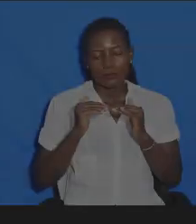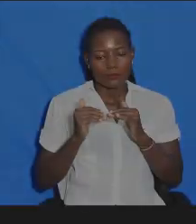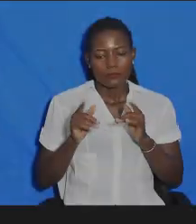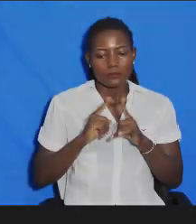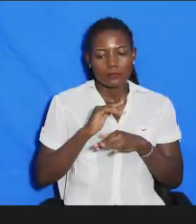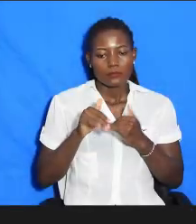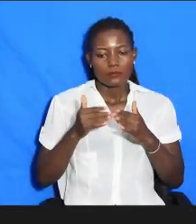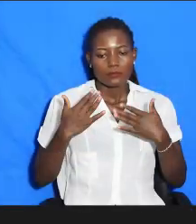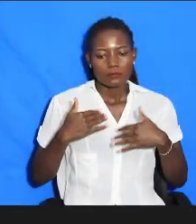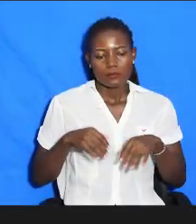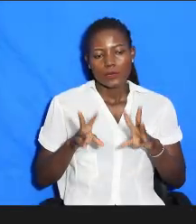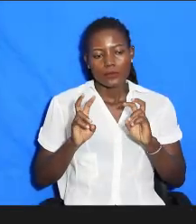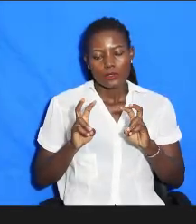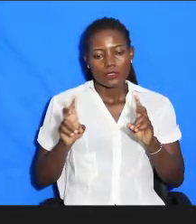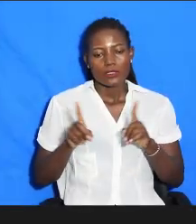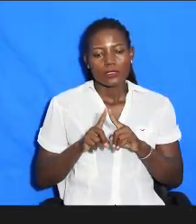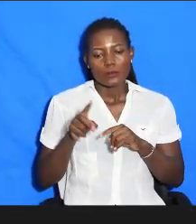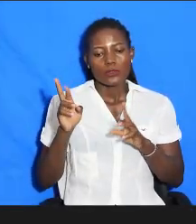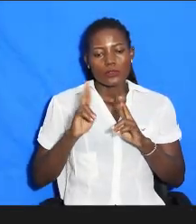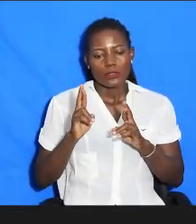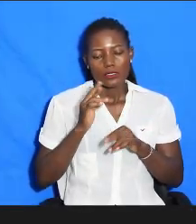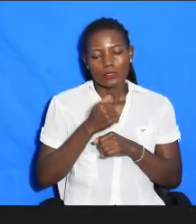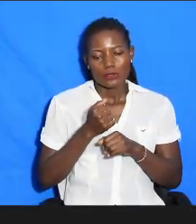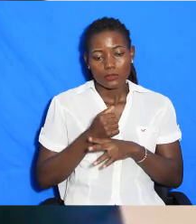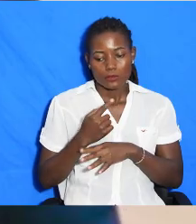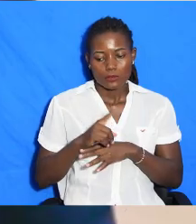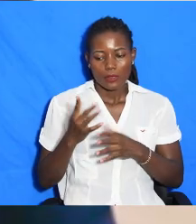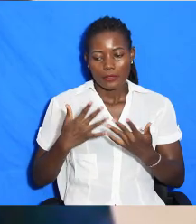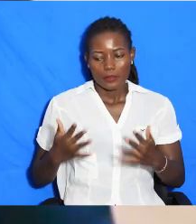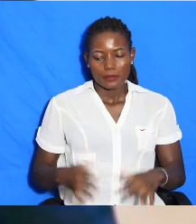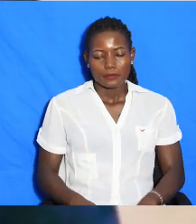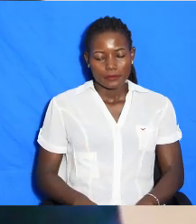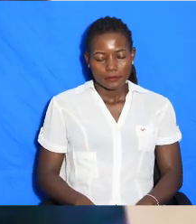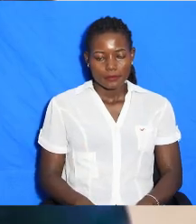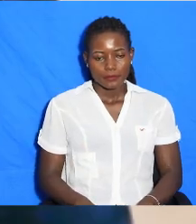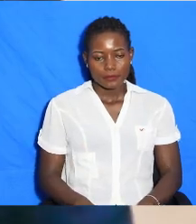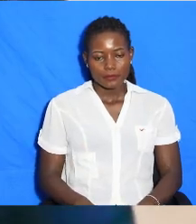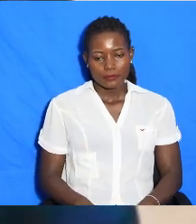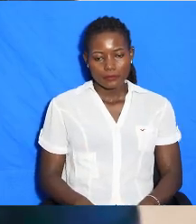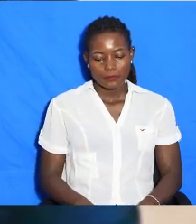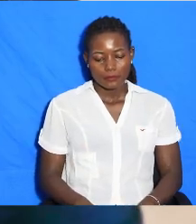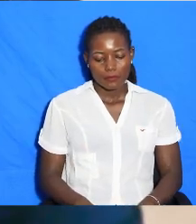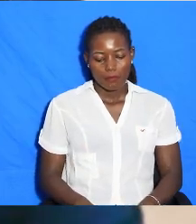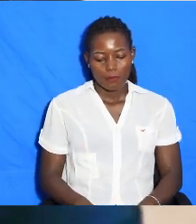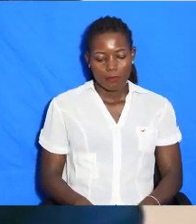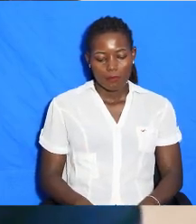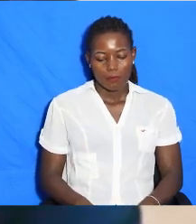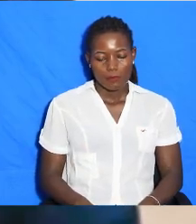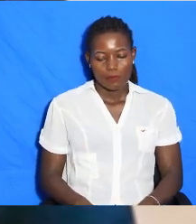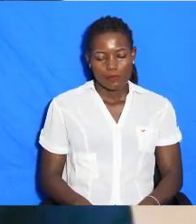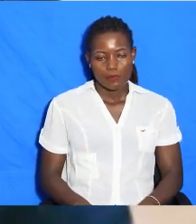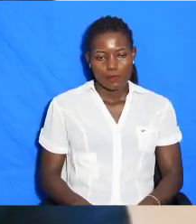to, do your thing. There is this spiritual teacher